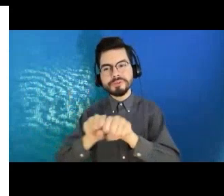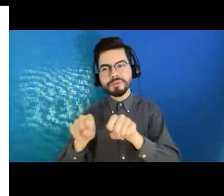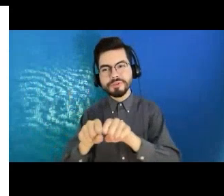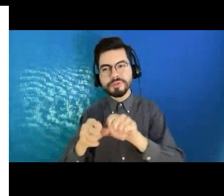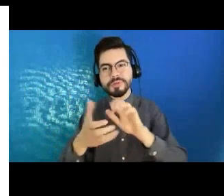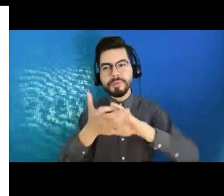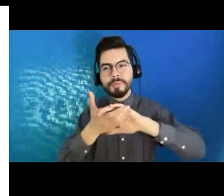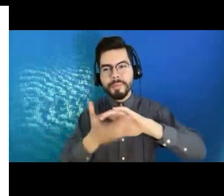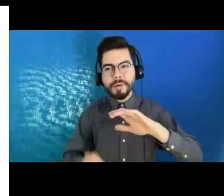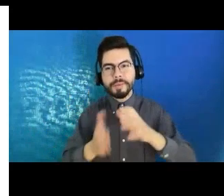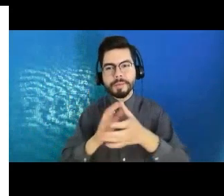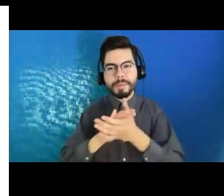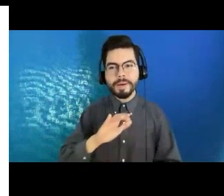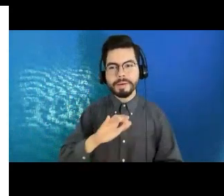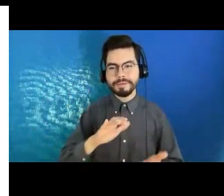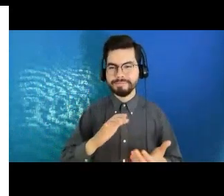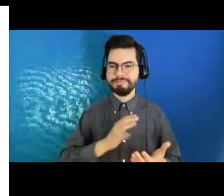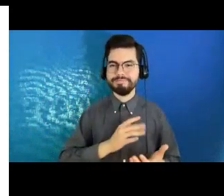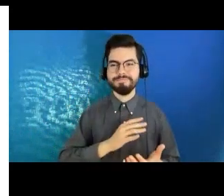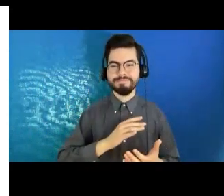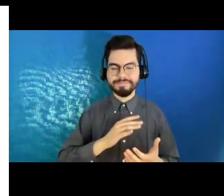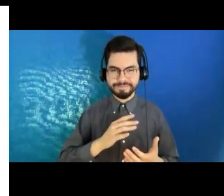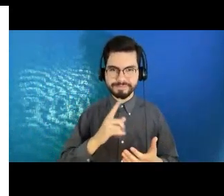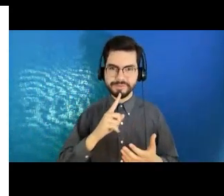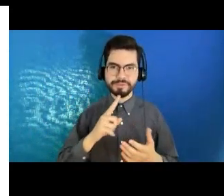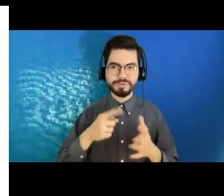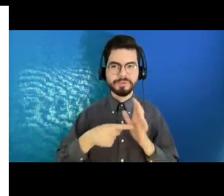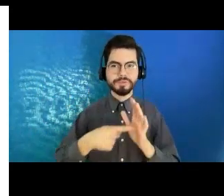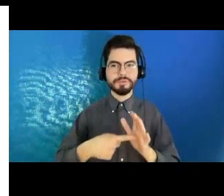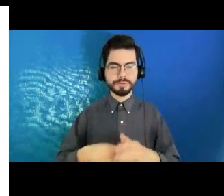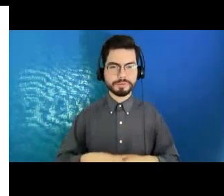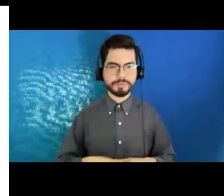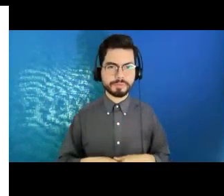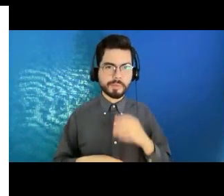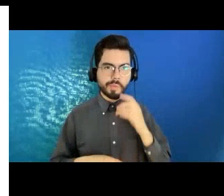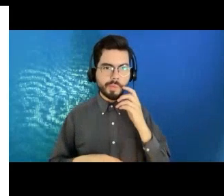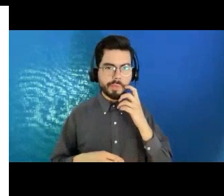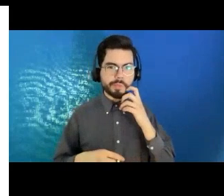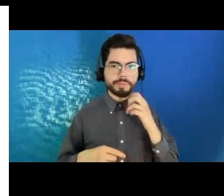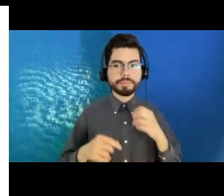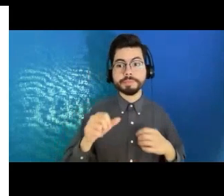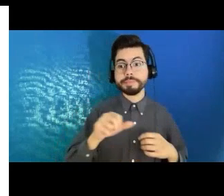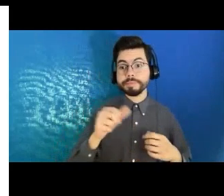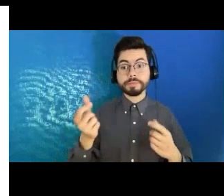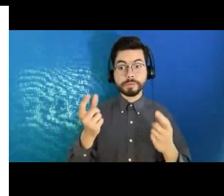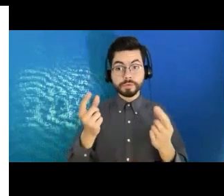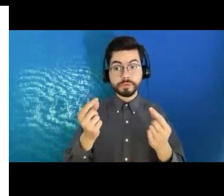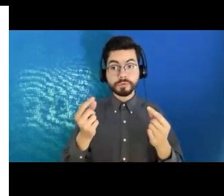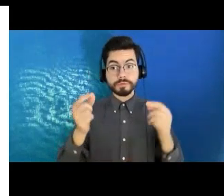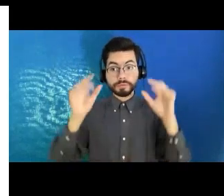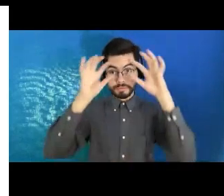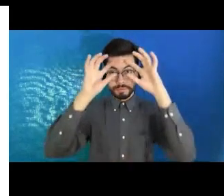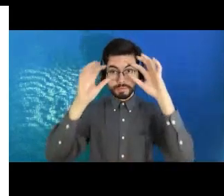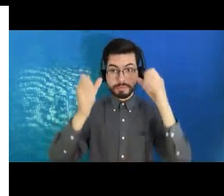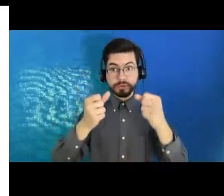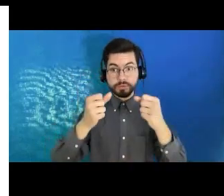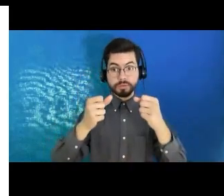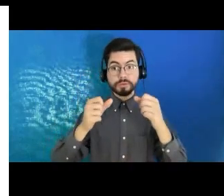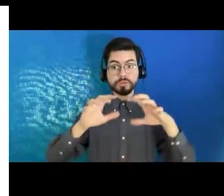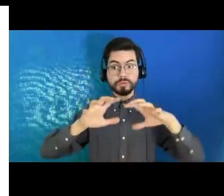so another thing that we're doing with herbarium specimens is that the Bison crew has been taking